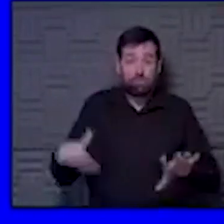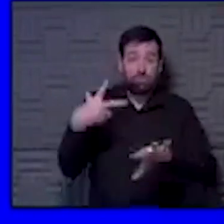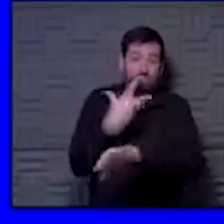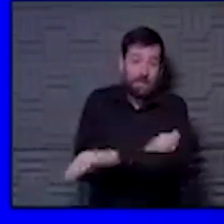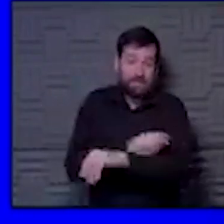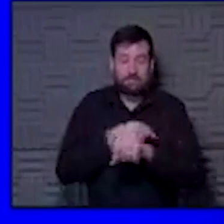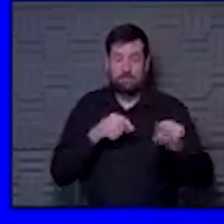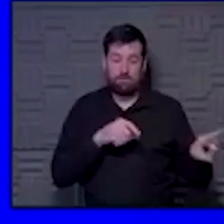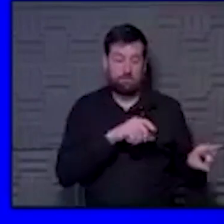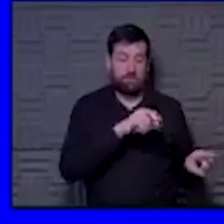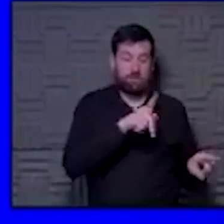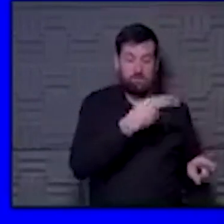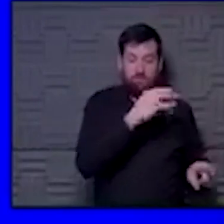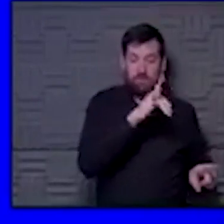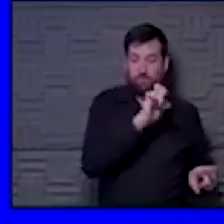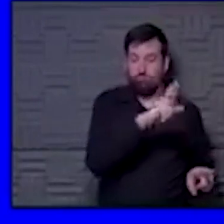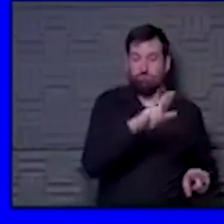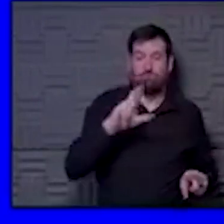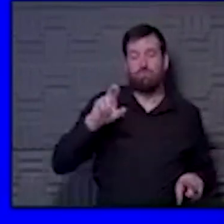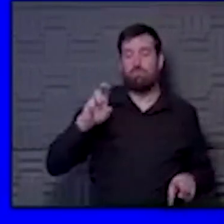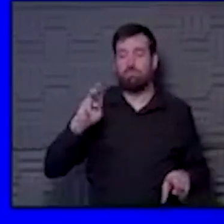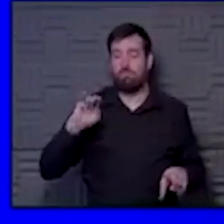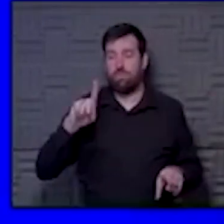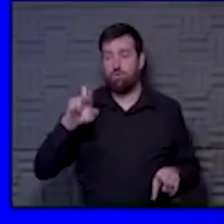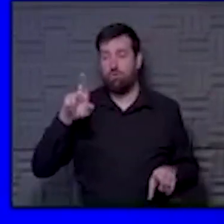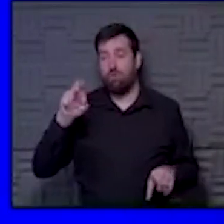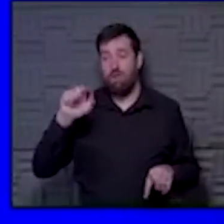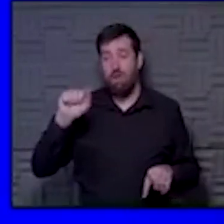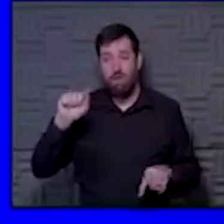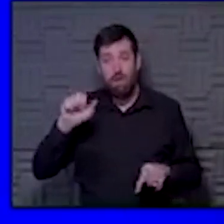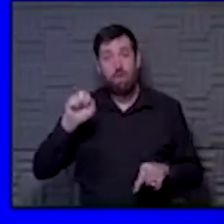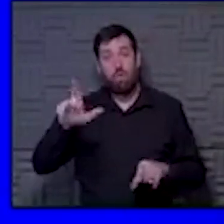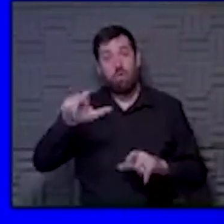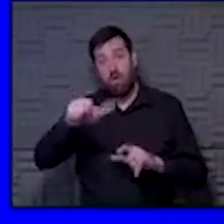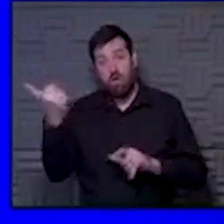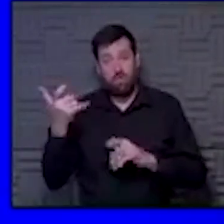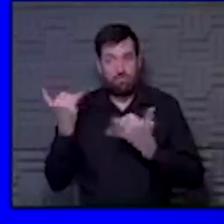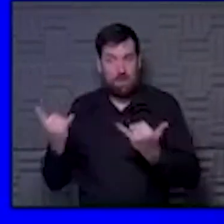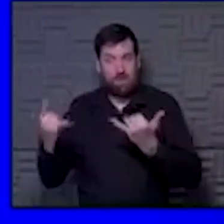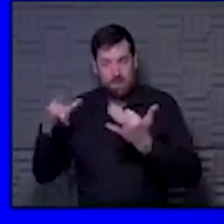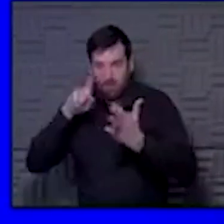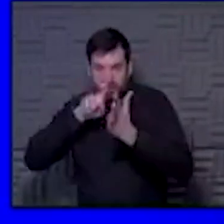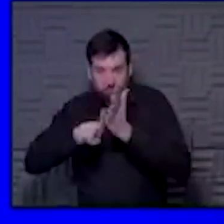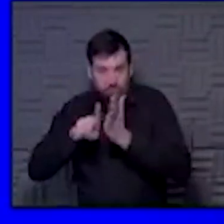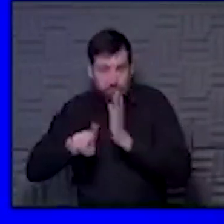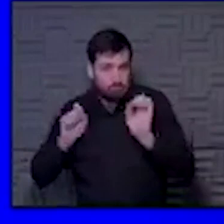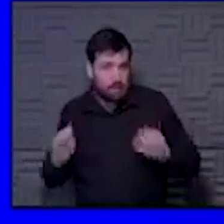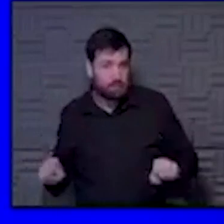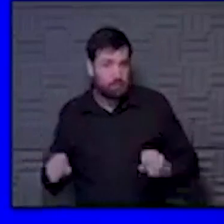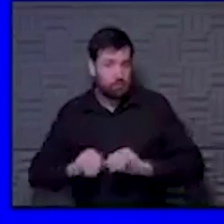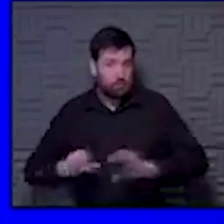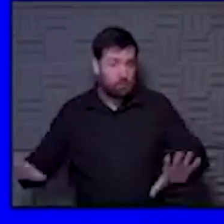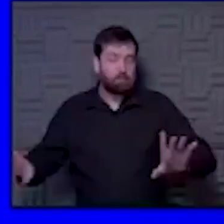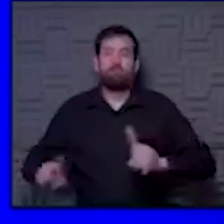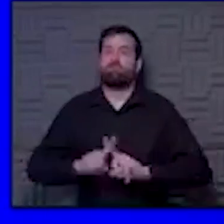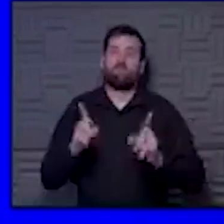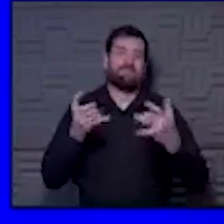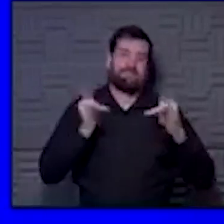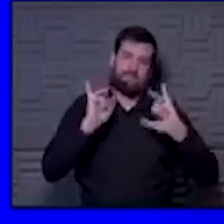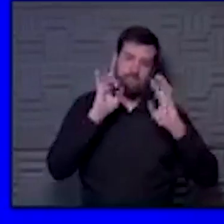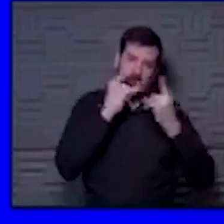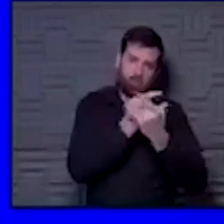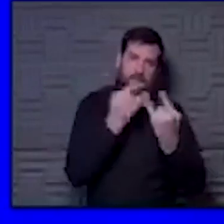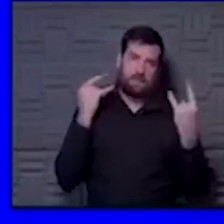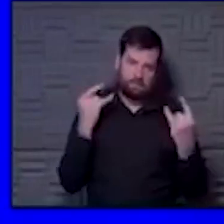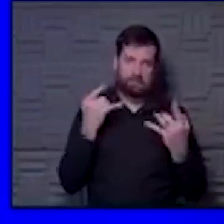Pfizer or Moderna, or if any of these other ones currently that are being investigated come to market, the plan is to still wear a